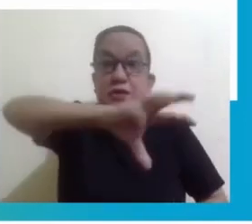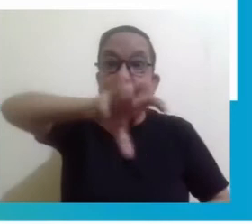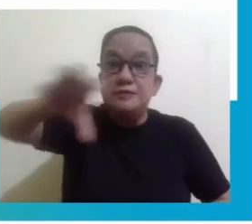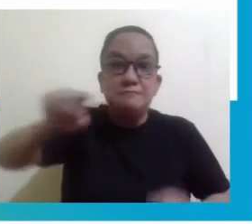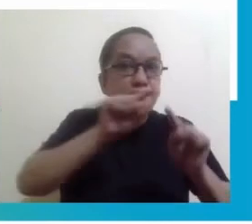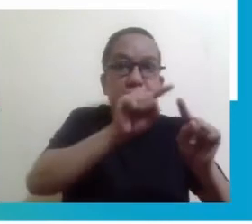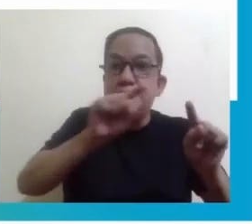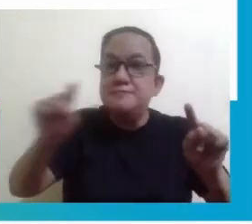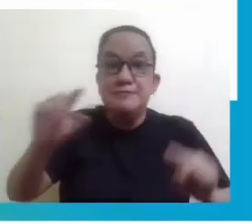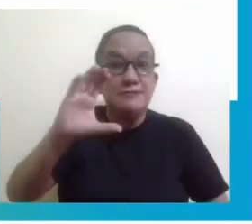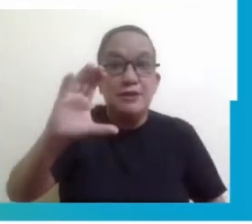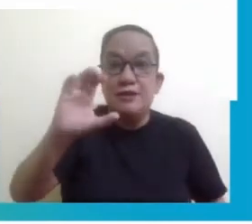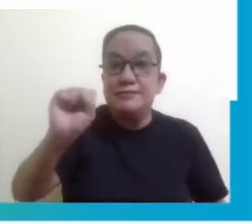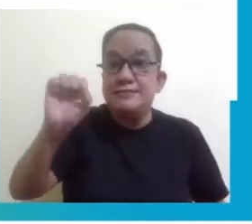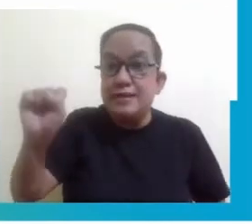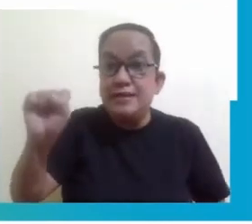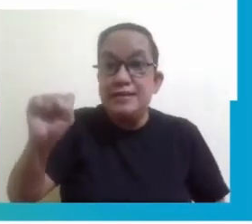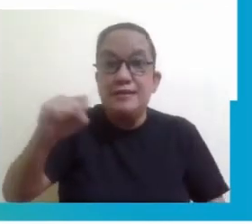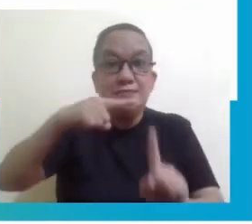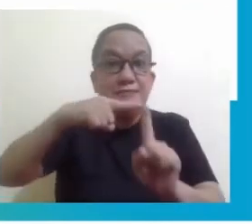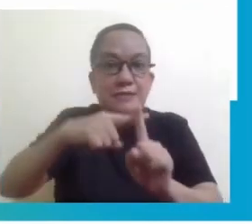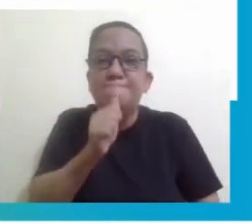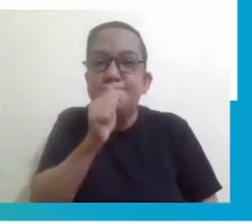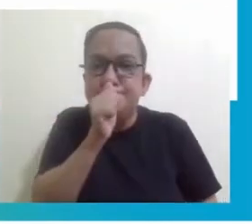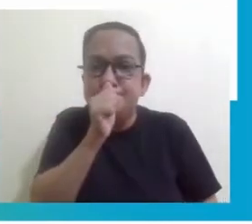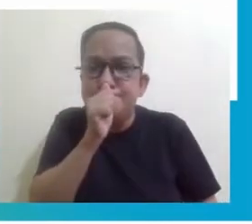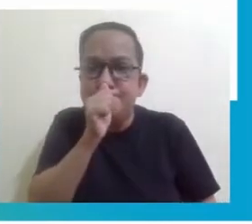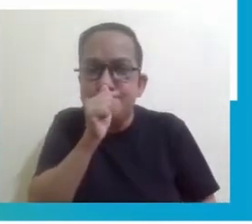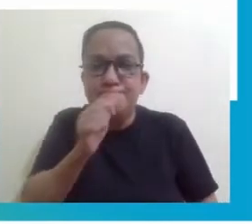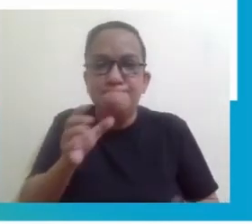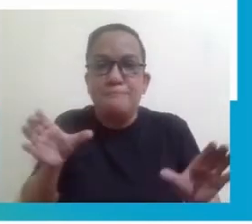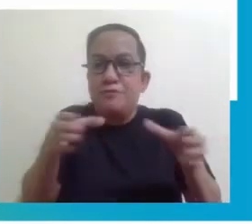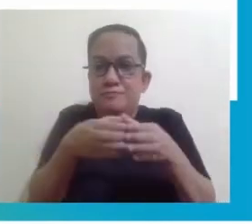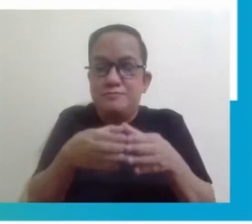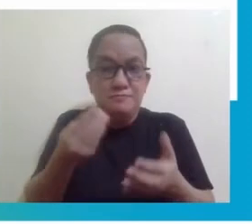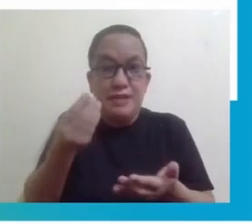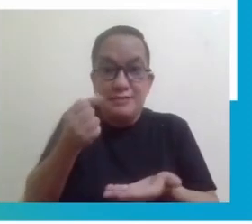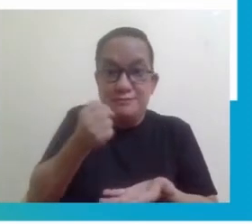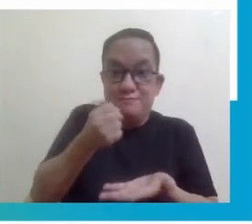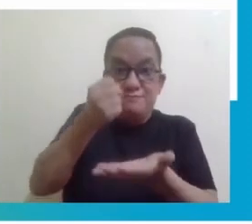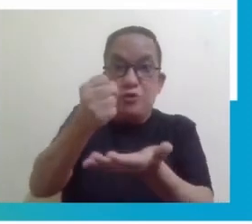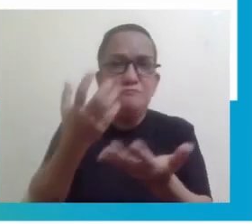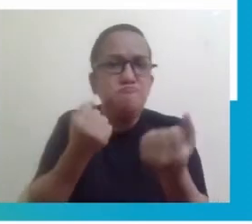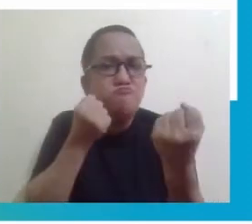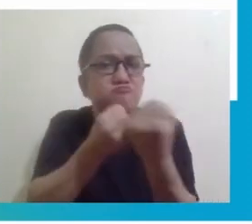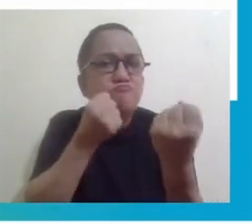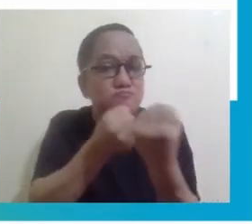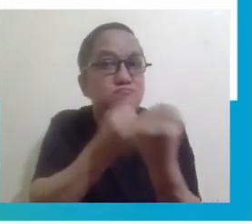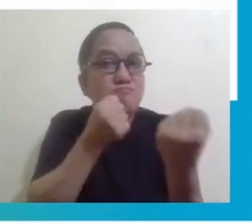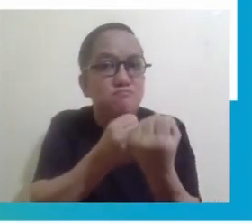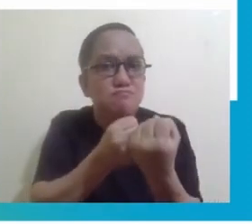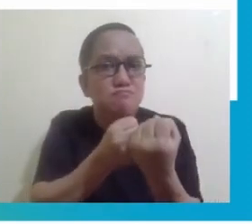sector portfolios and financial intermediaries, FI, which you correctly raise as important. So let me also